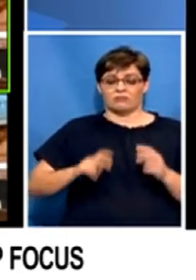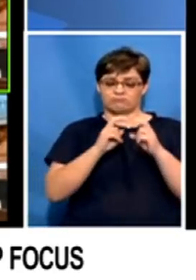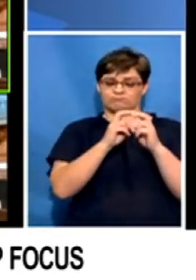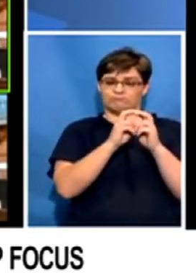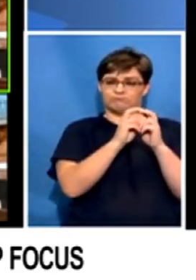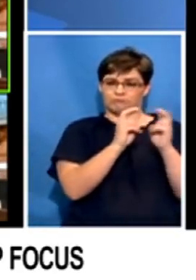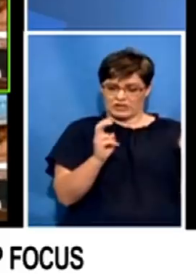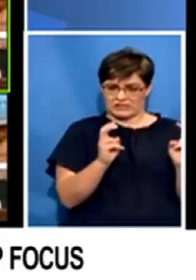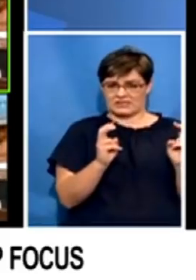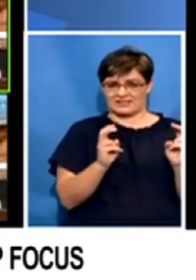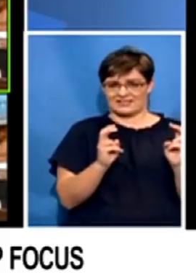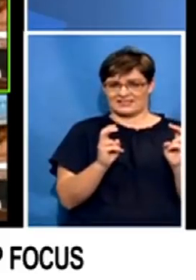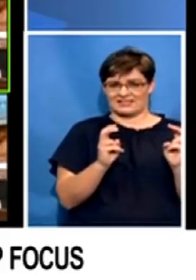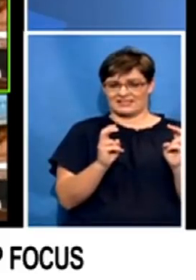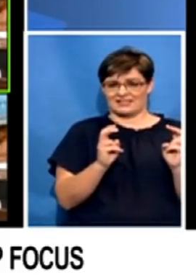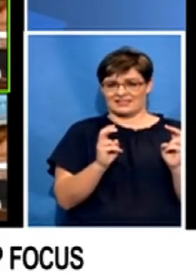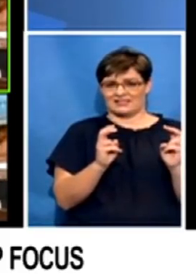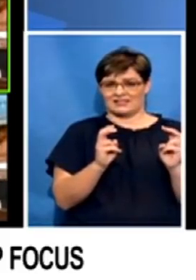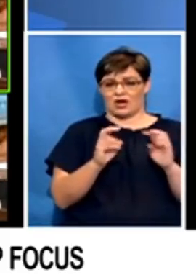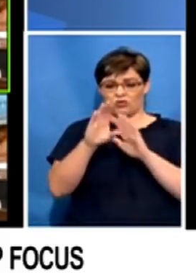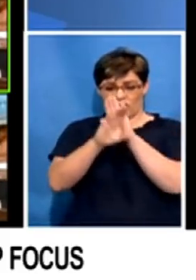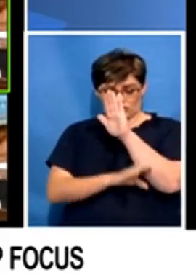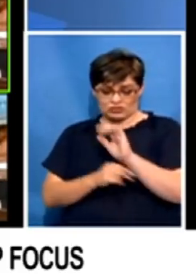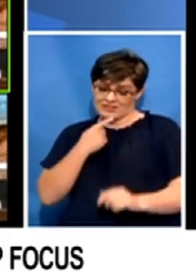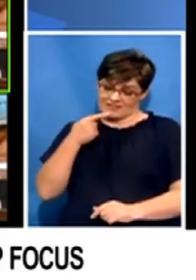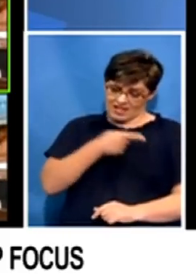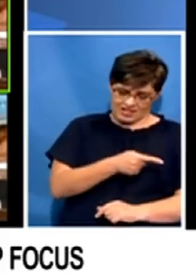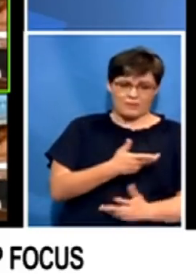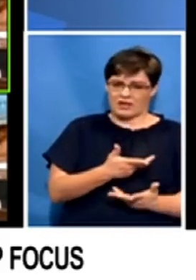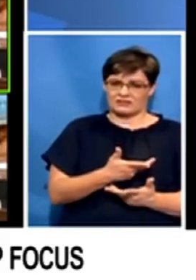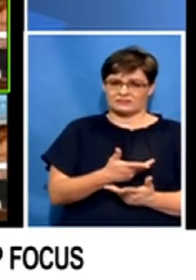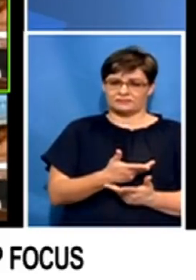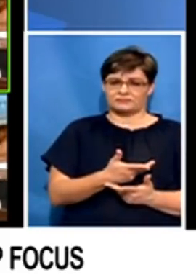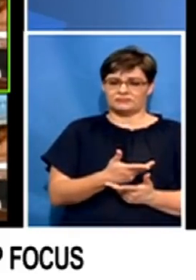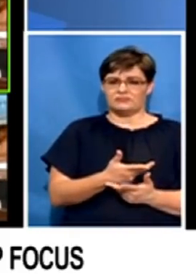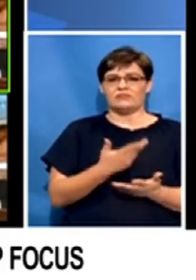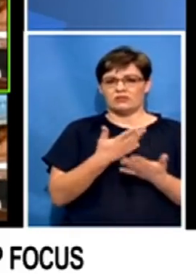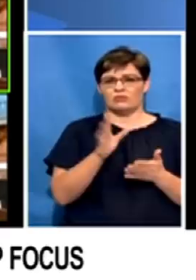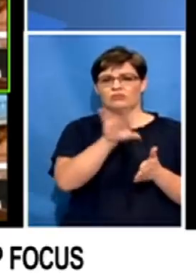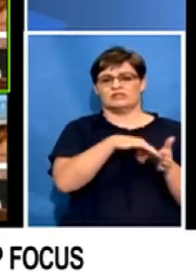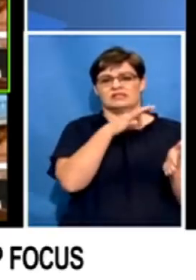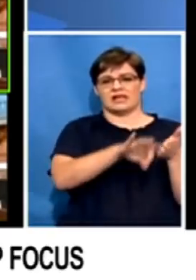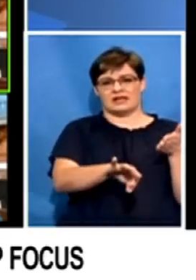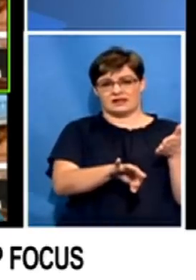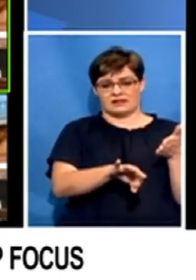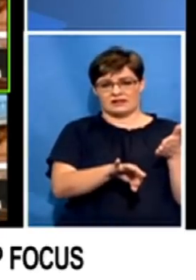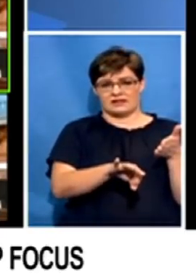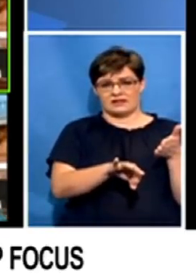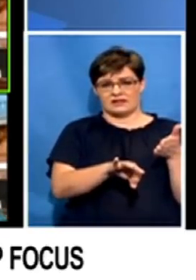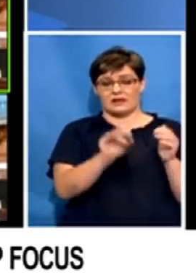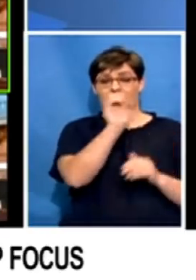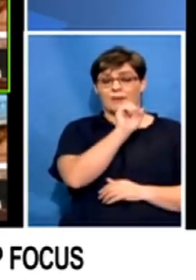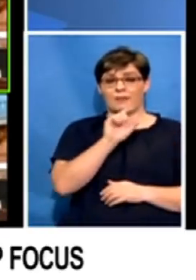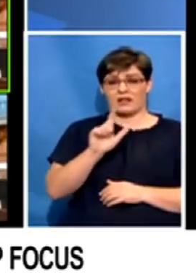the Constitution to sign a bill that has been passed by Parliament